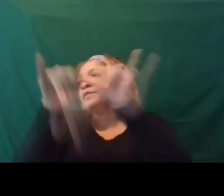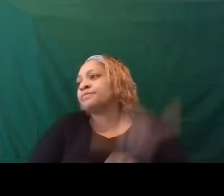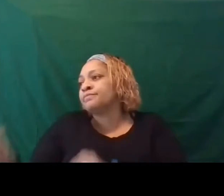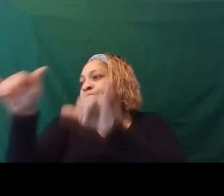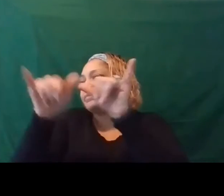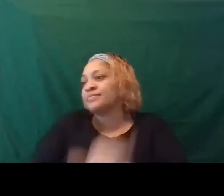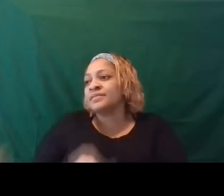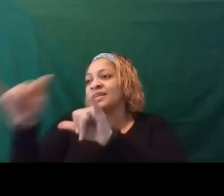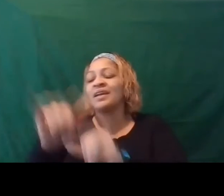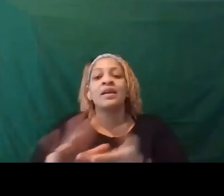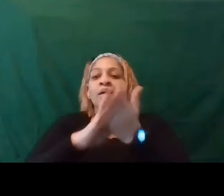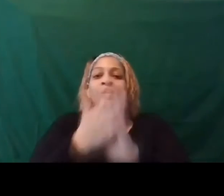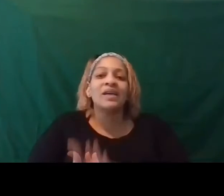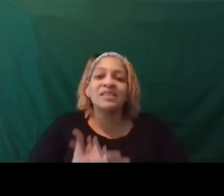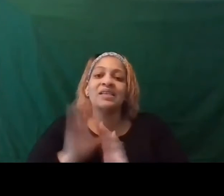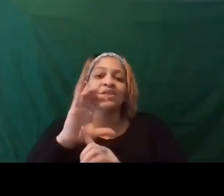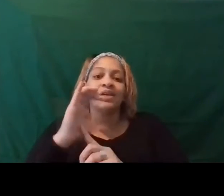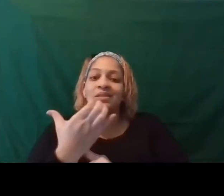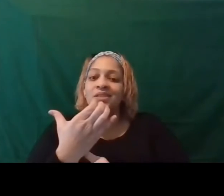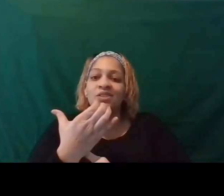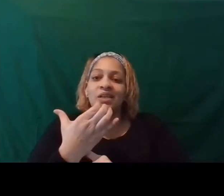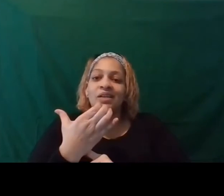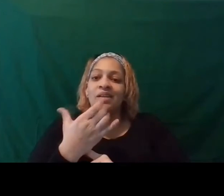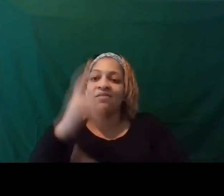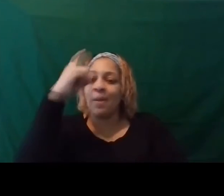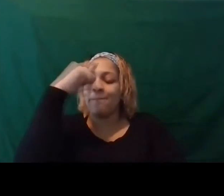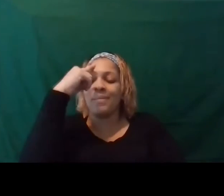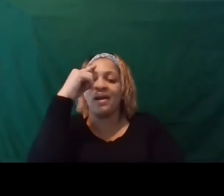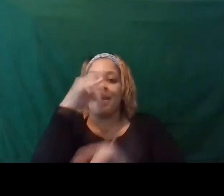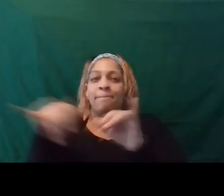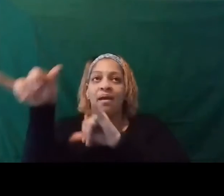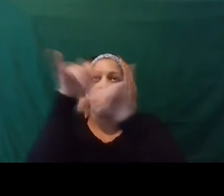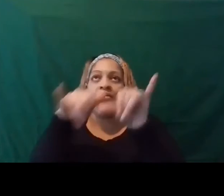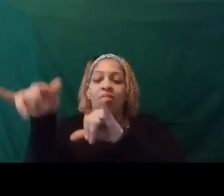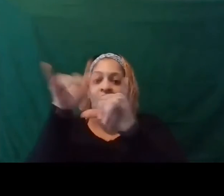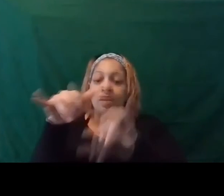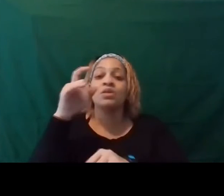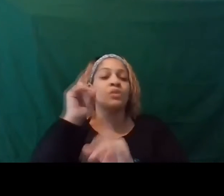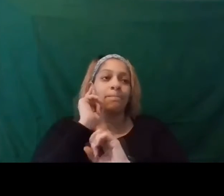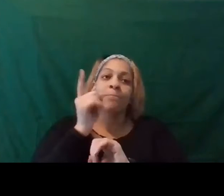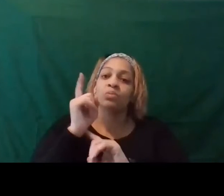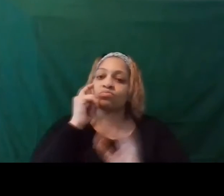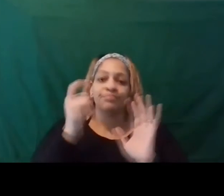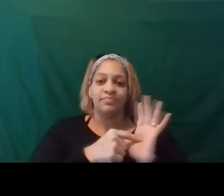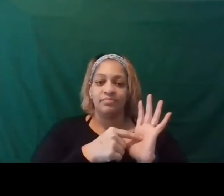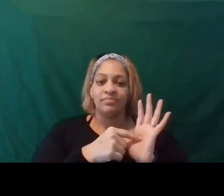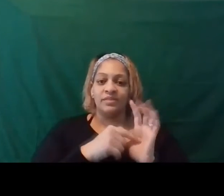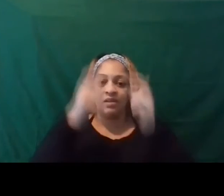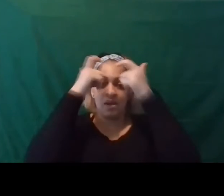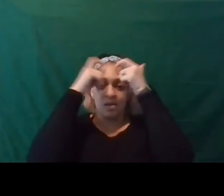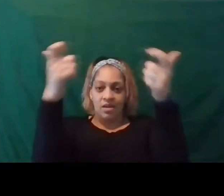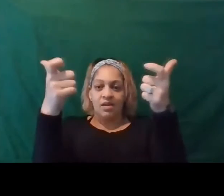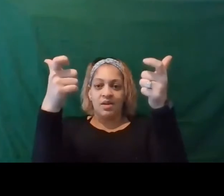that it becomes a conditioned pattern of mind. The moment you identify it. Ego